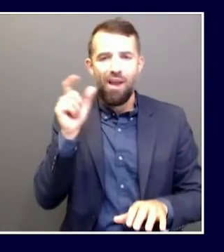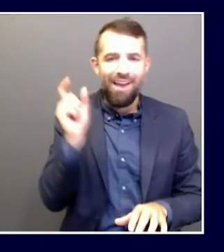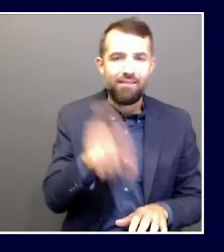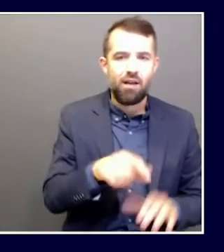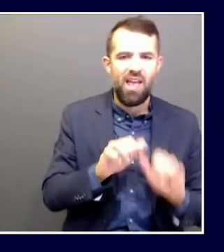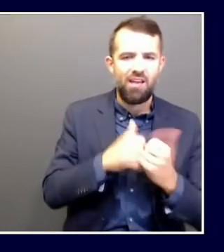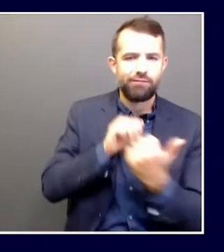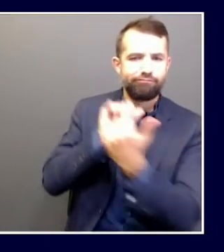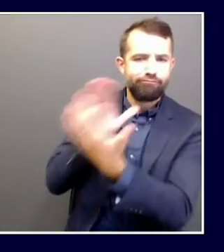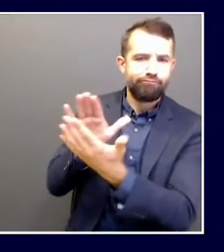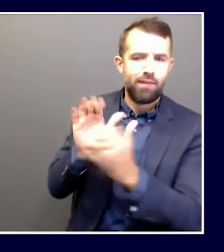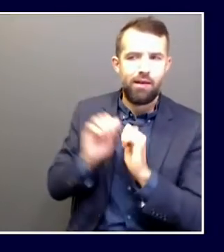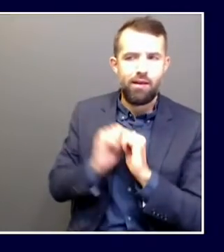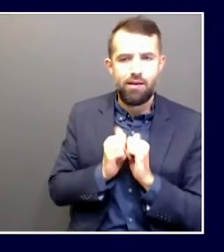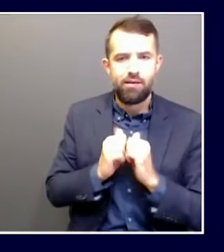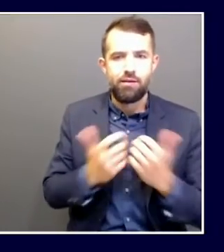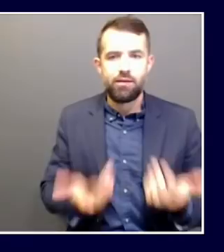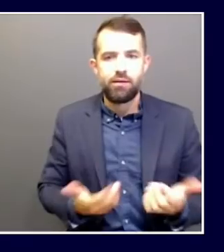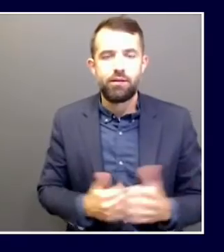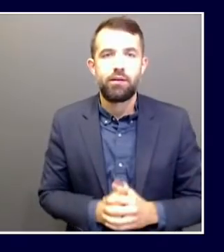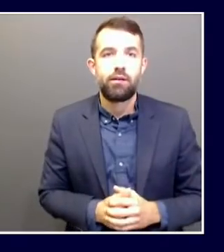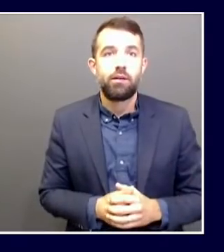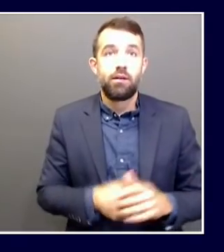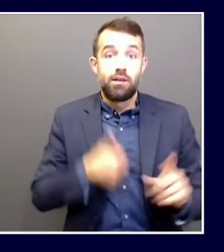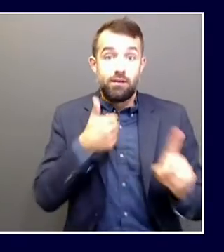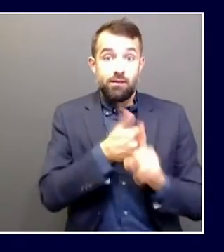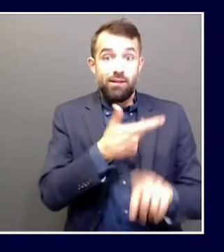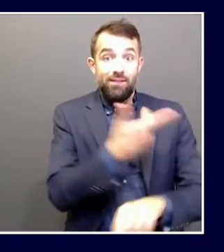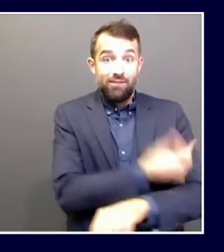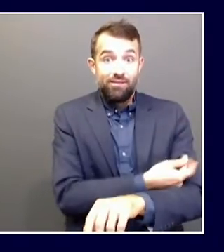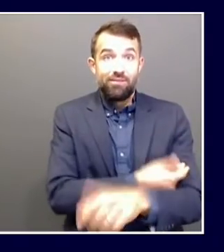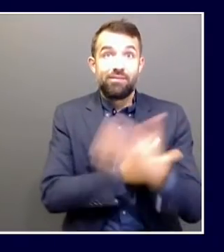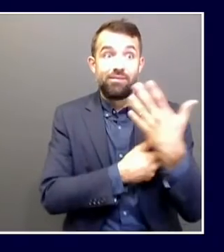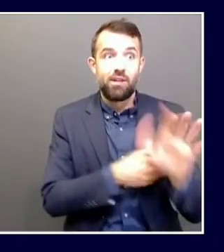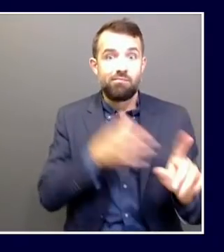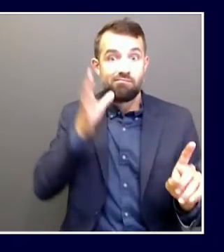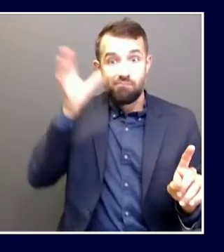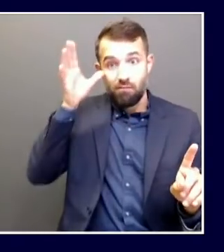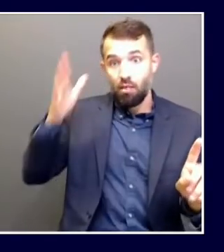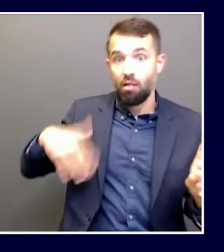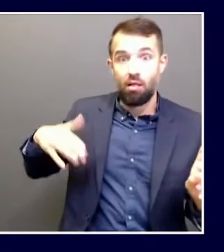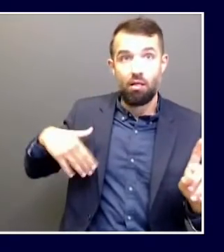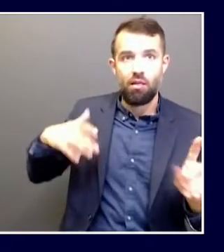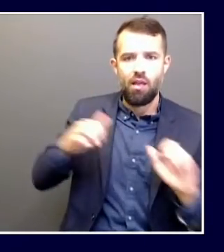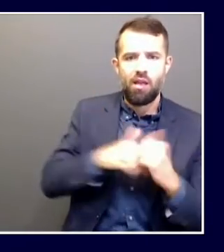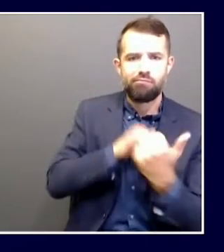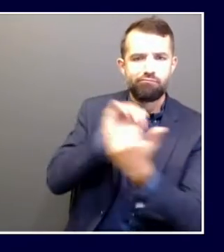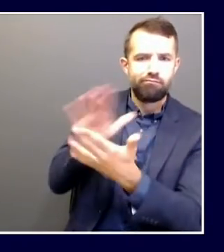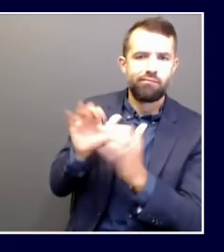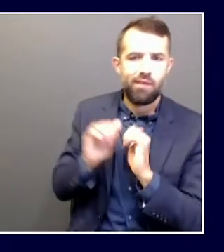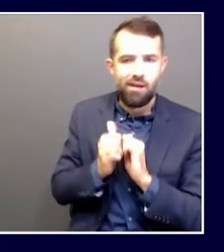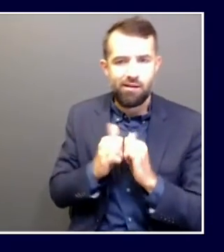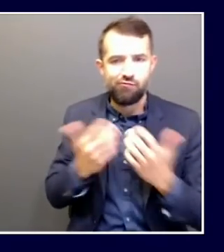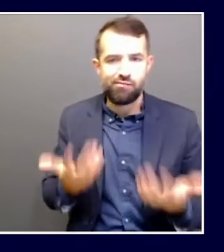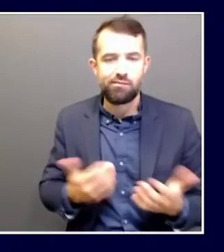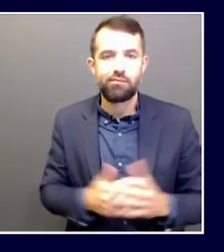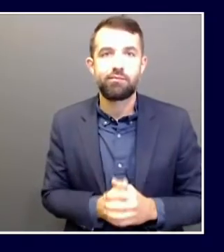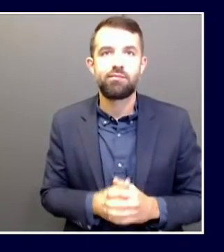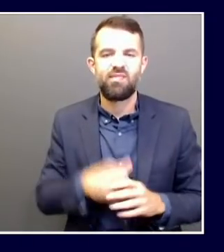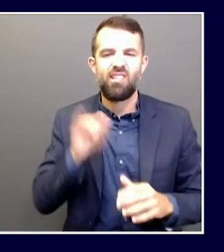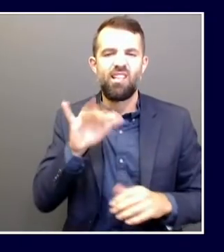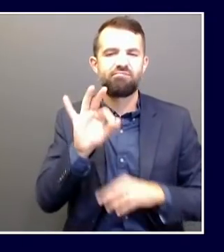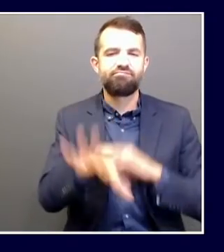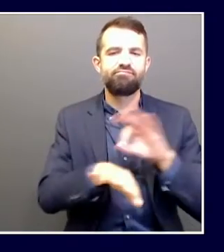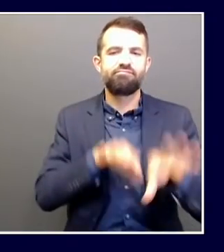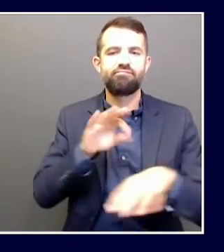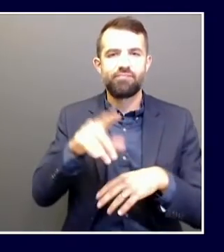and are now urging their parents to do so. We're still in the how do we think about this stage, Steve, but I can tell you